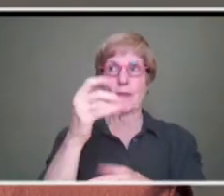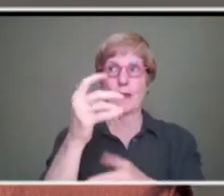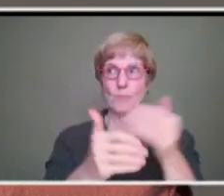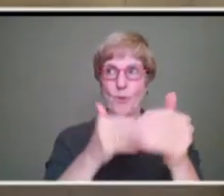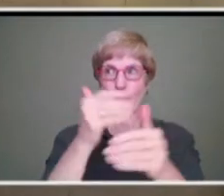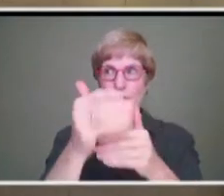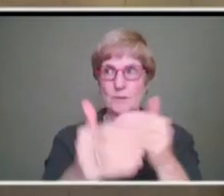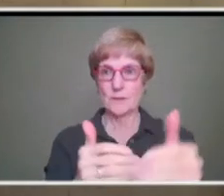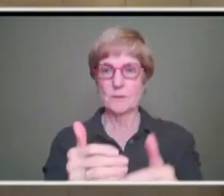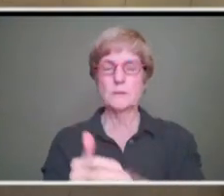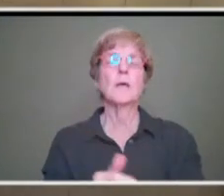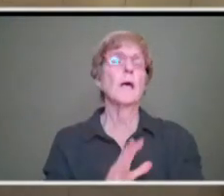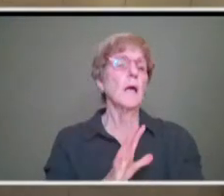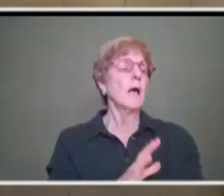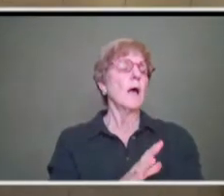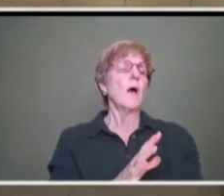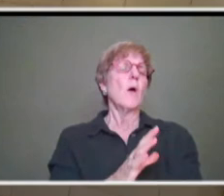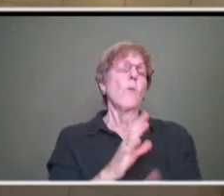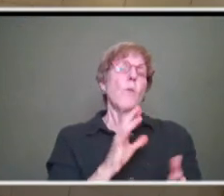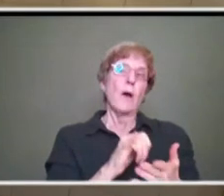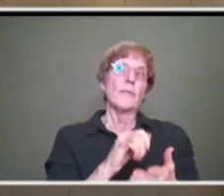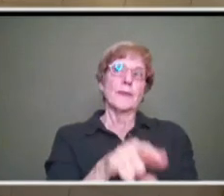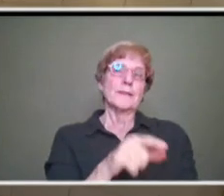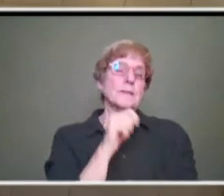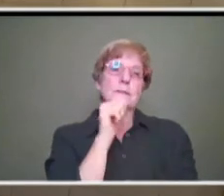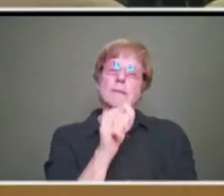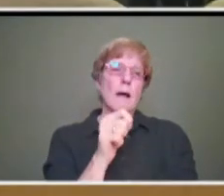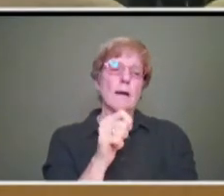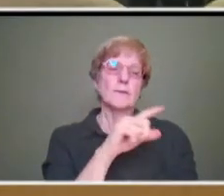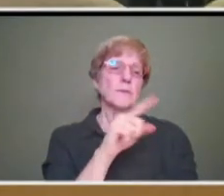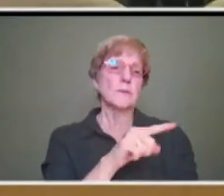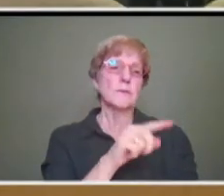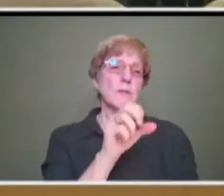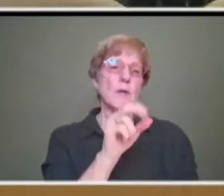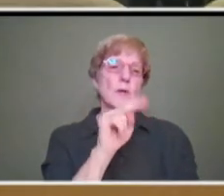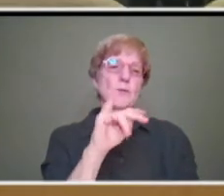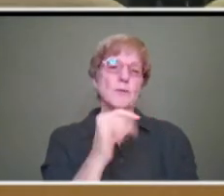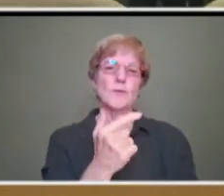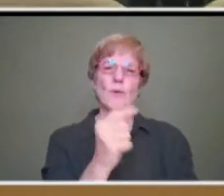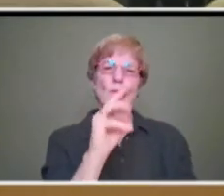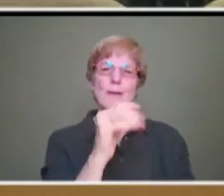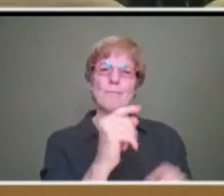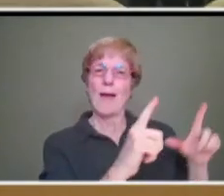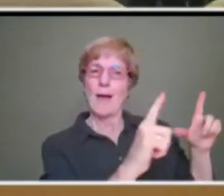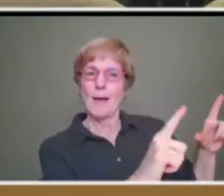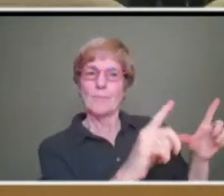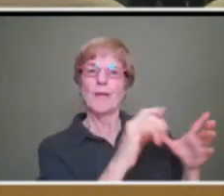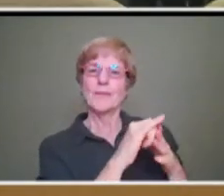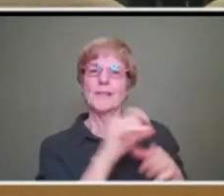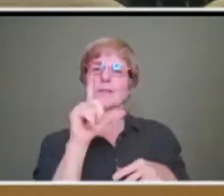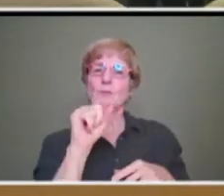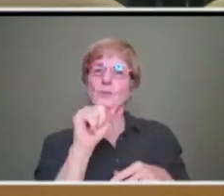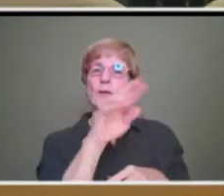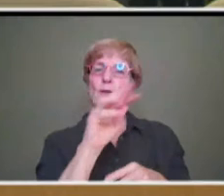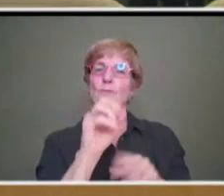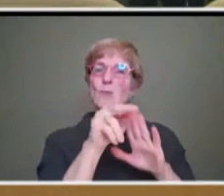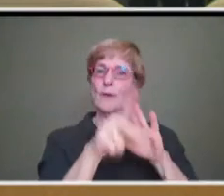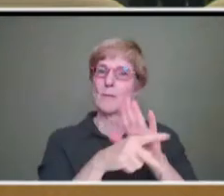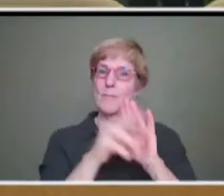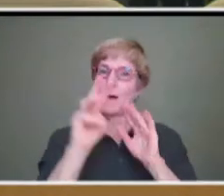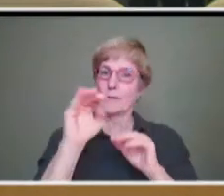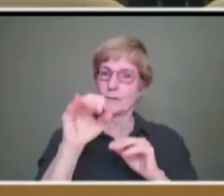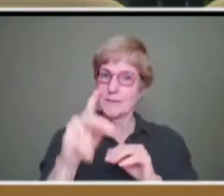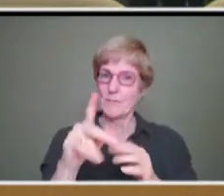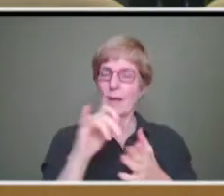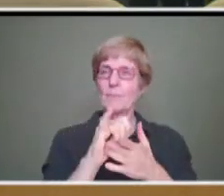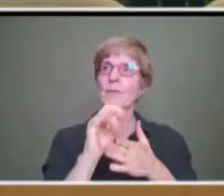and I'll let Dave speak to this but this isn't just the zoning translation Matt this is the 2040 policy map which is going to guide some